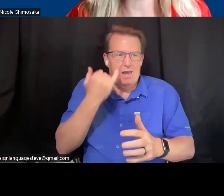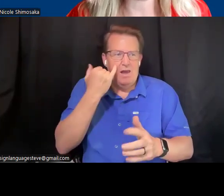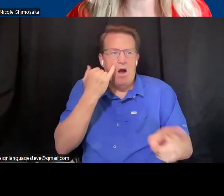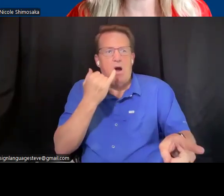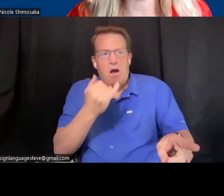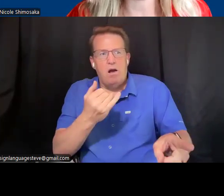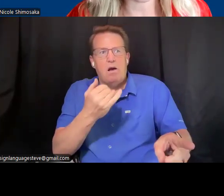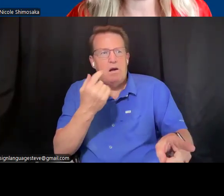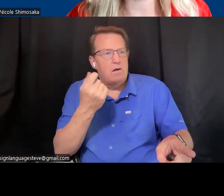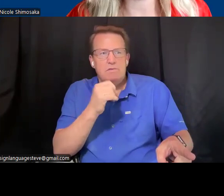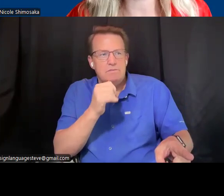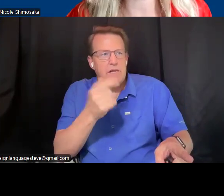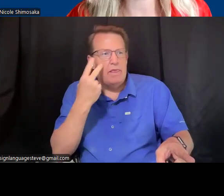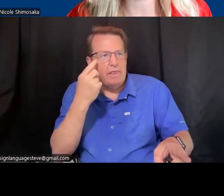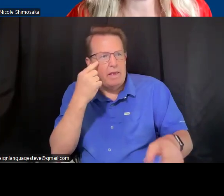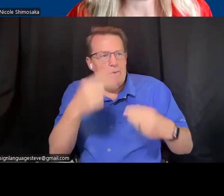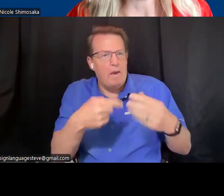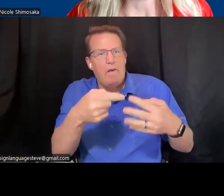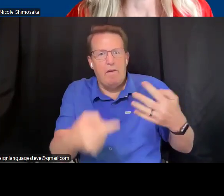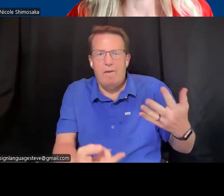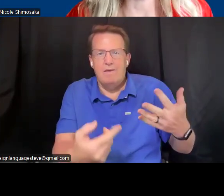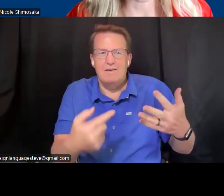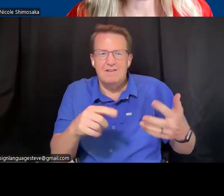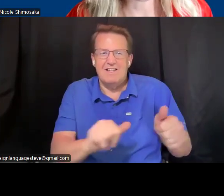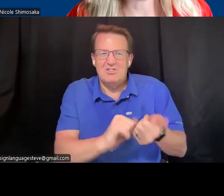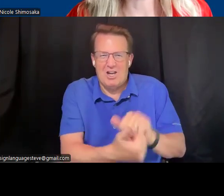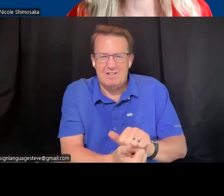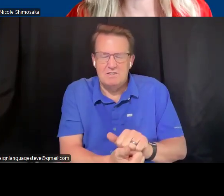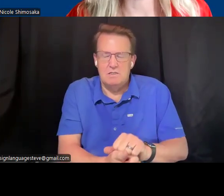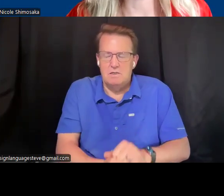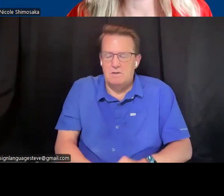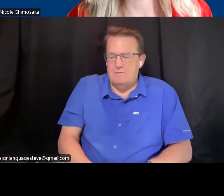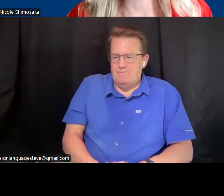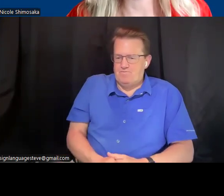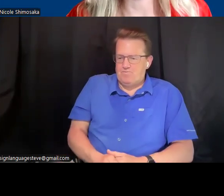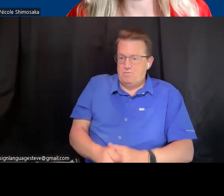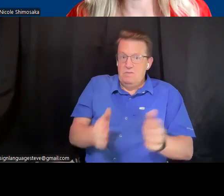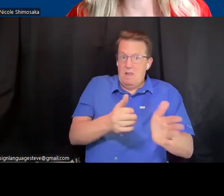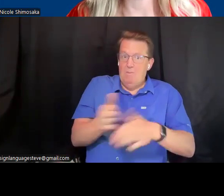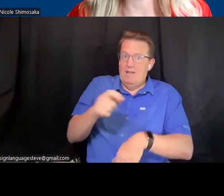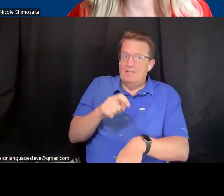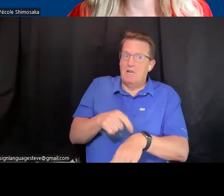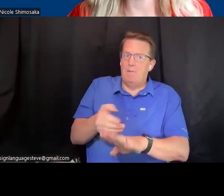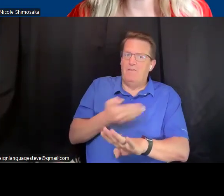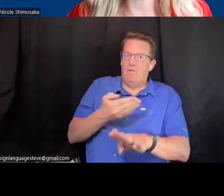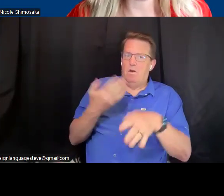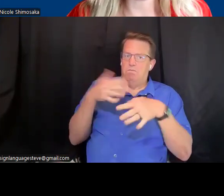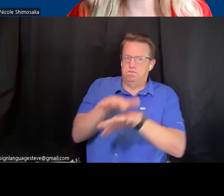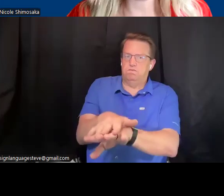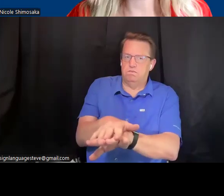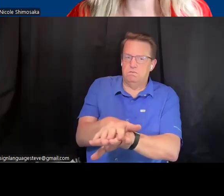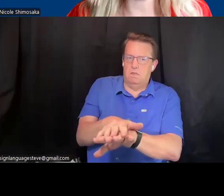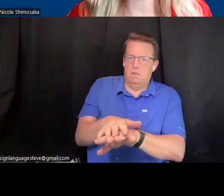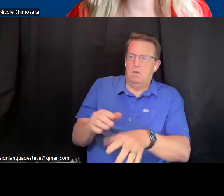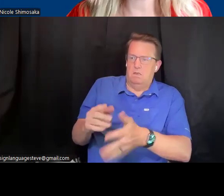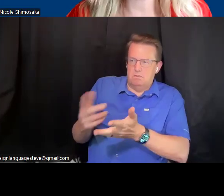these changes for the first time in 30 years. There's planning time before the implementation, again, speaking to those local area plans